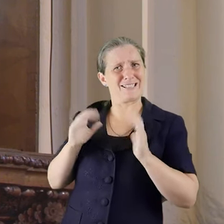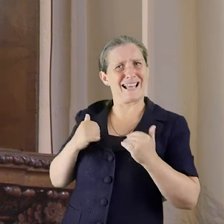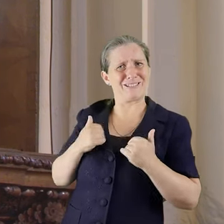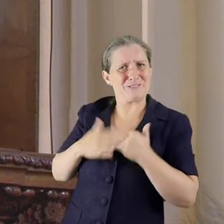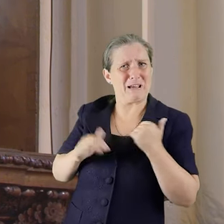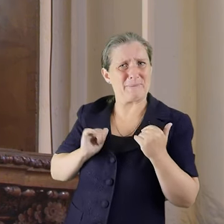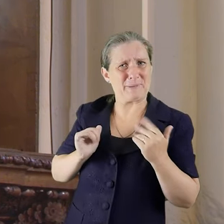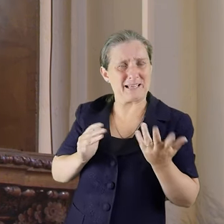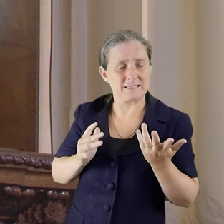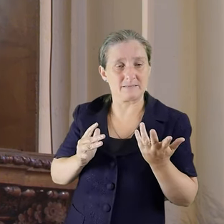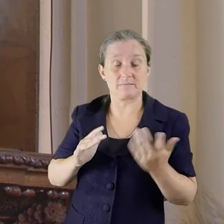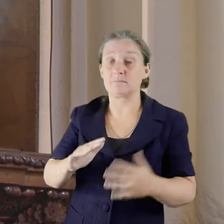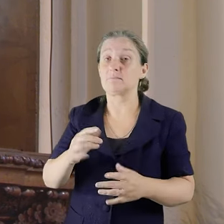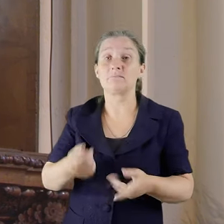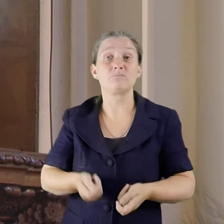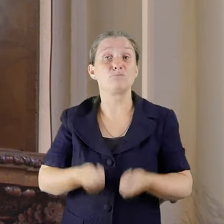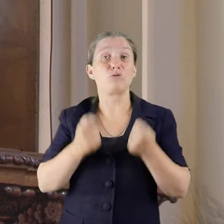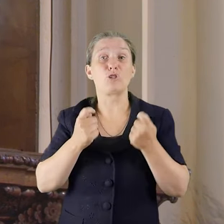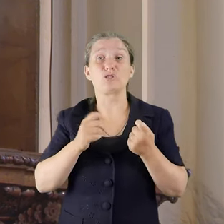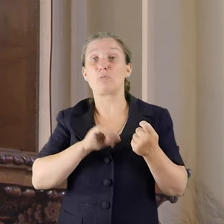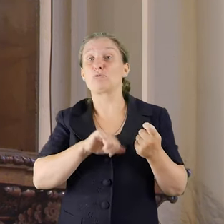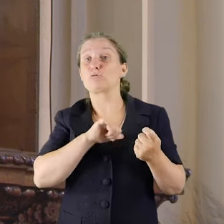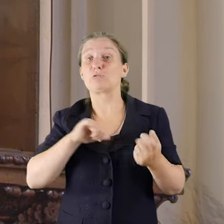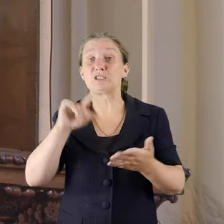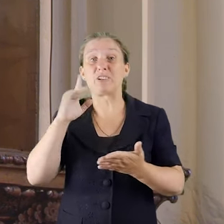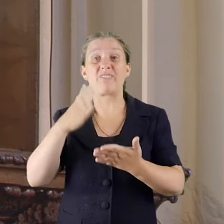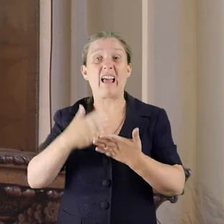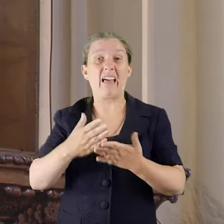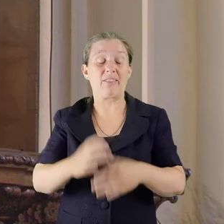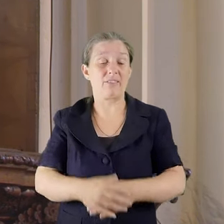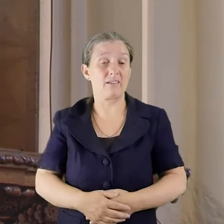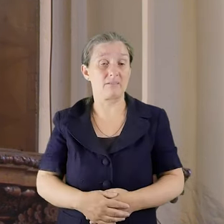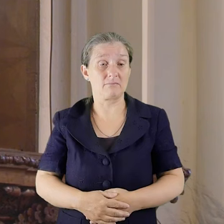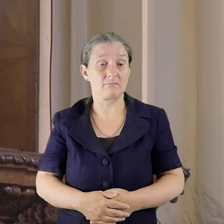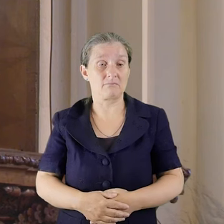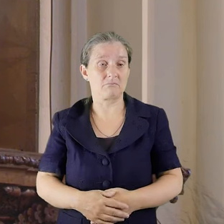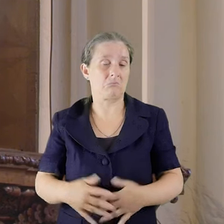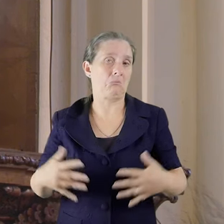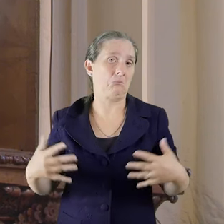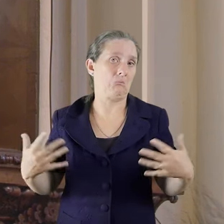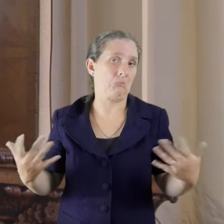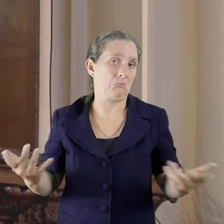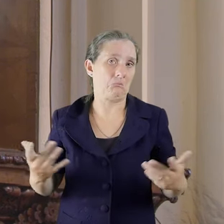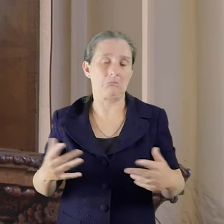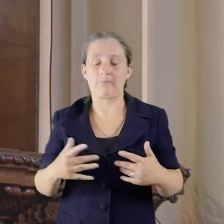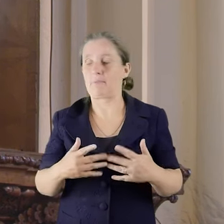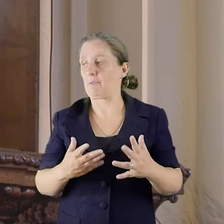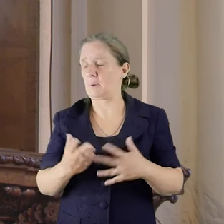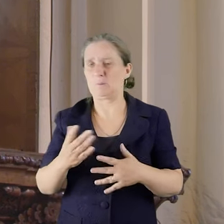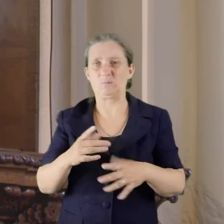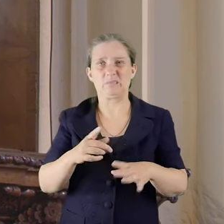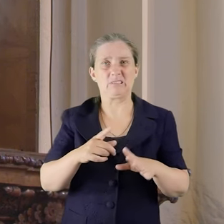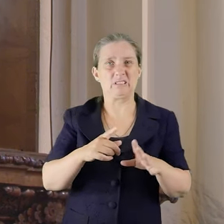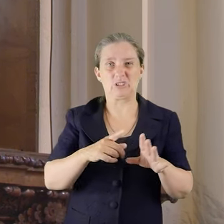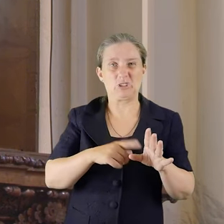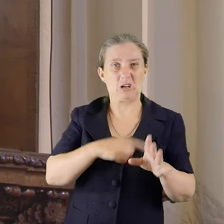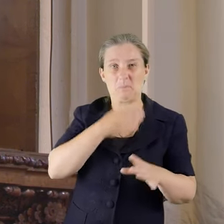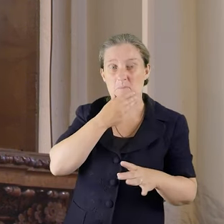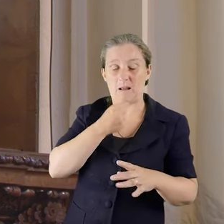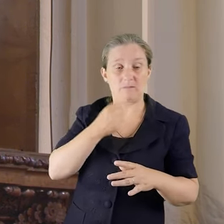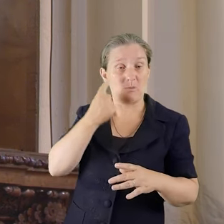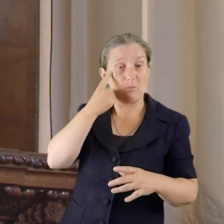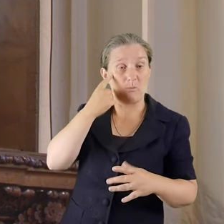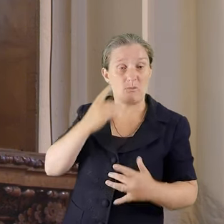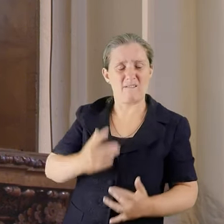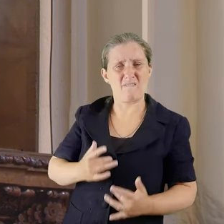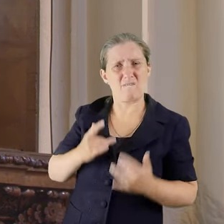conversation, the topic of the Christian faith came up. And for some reason, against pretty much everything the young man had ever